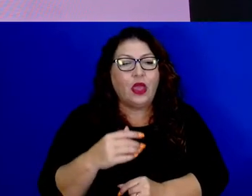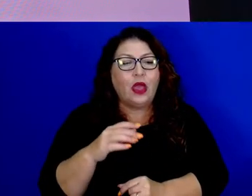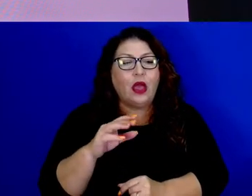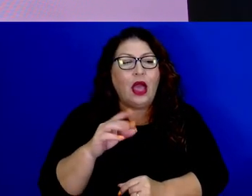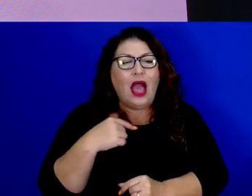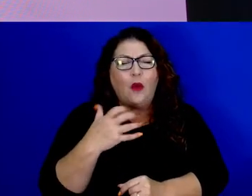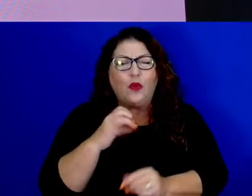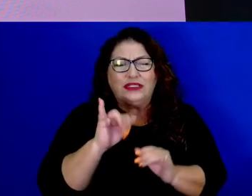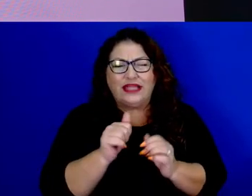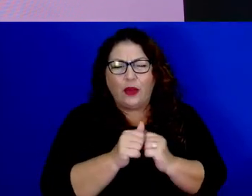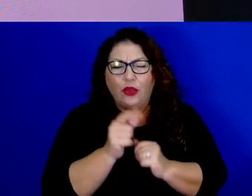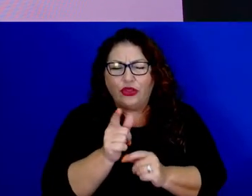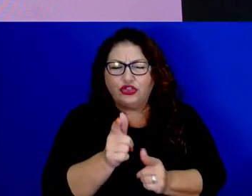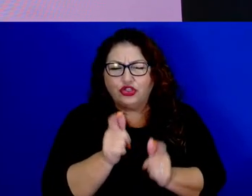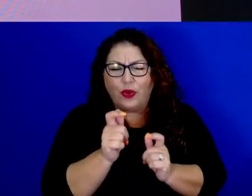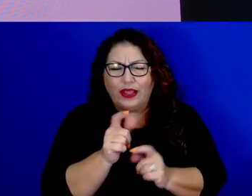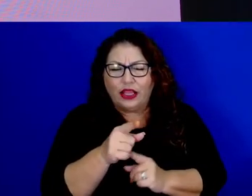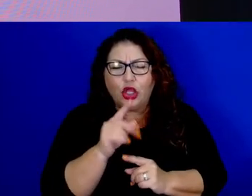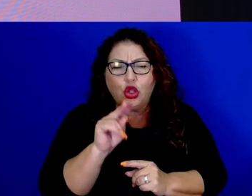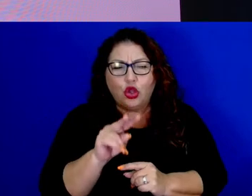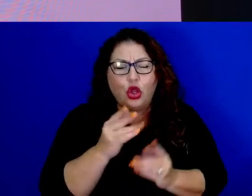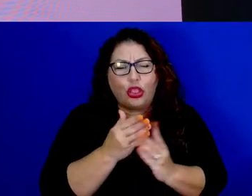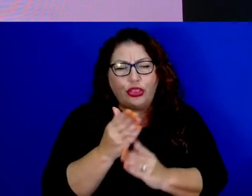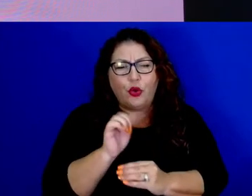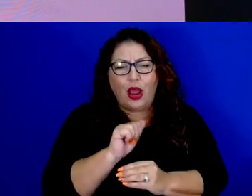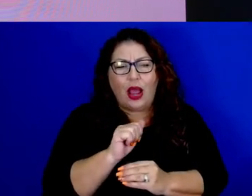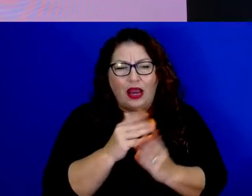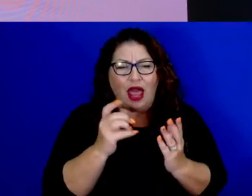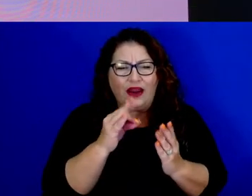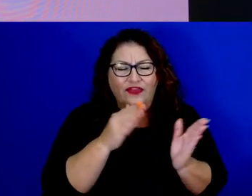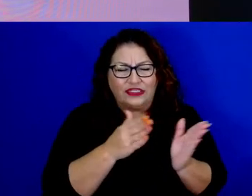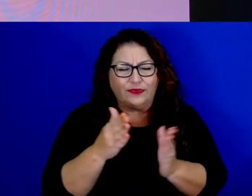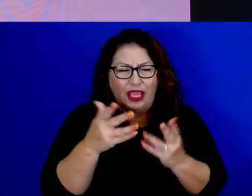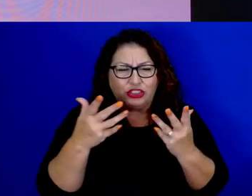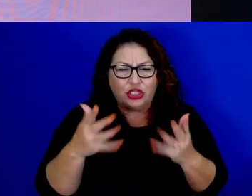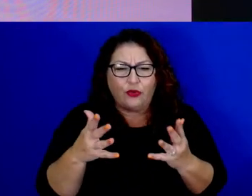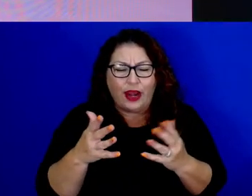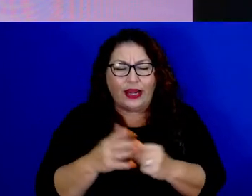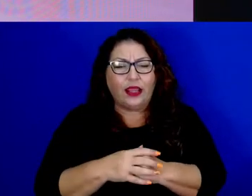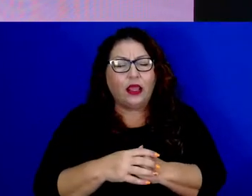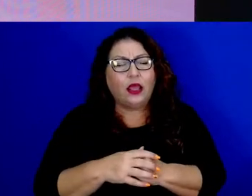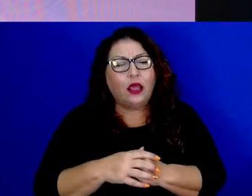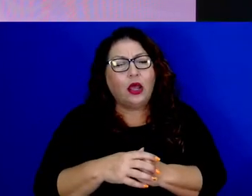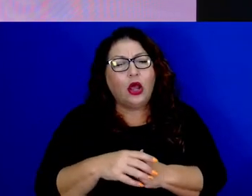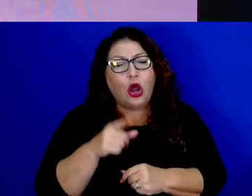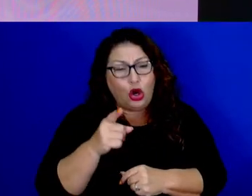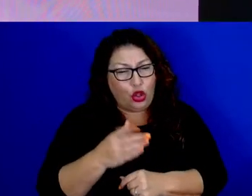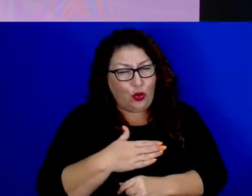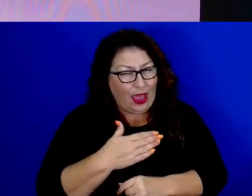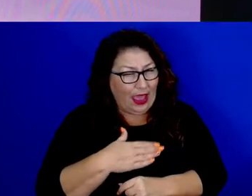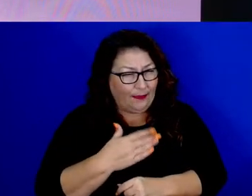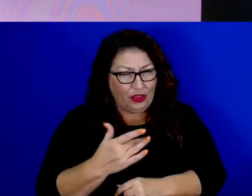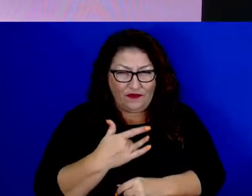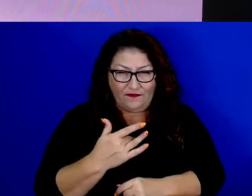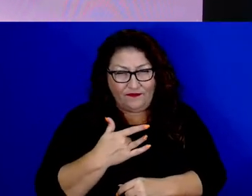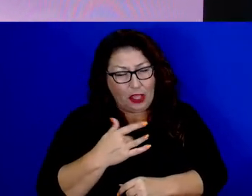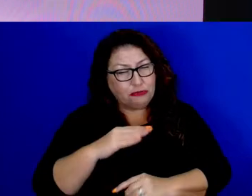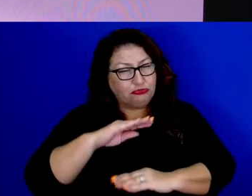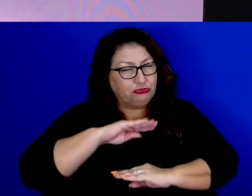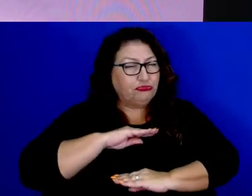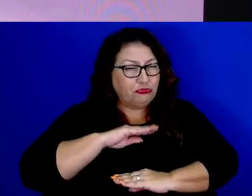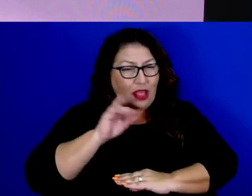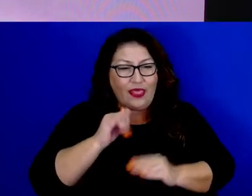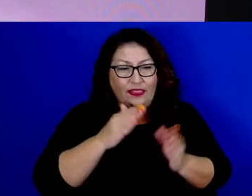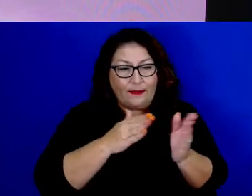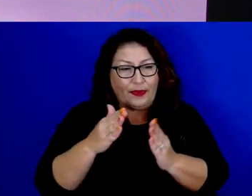You've looked through a lot of these plans already. Are you happy? Are you feeling content that the plans that have been submitted